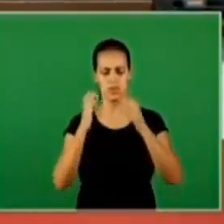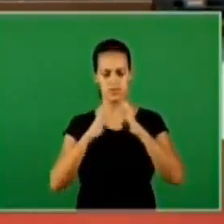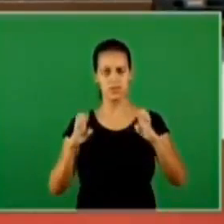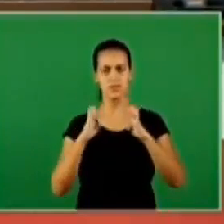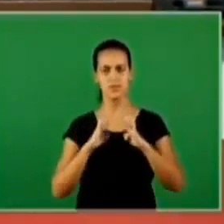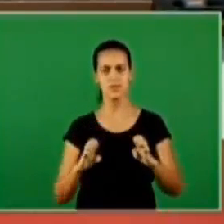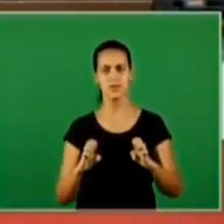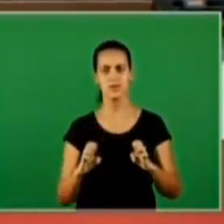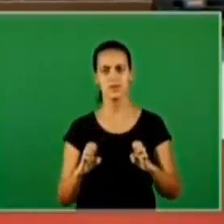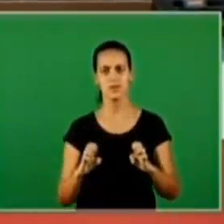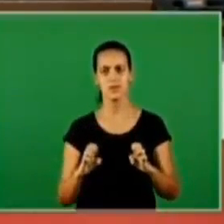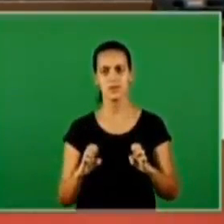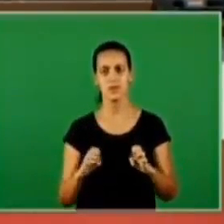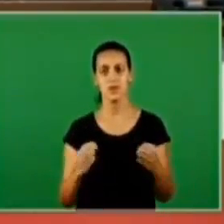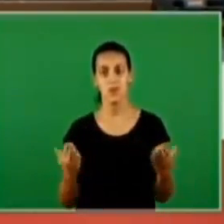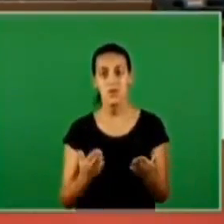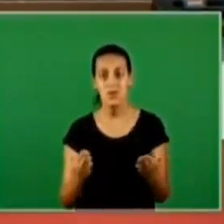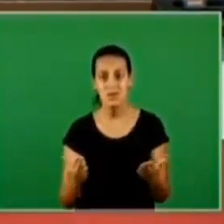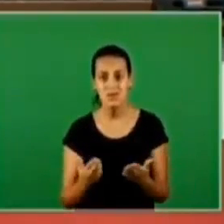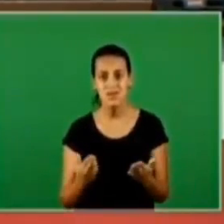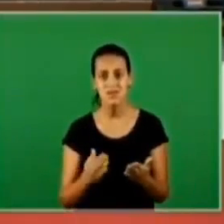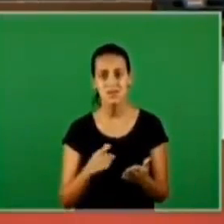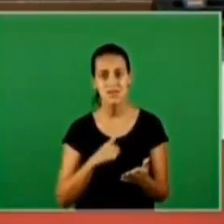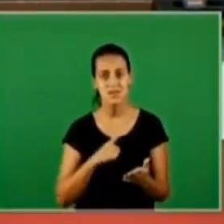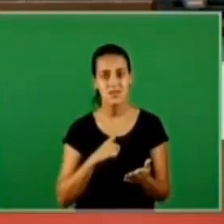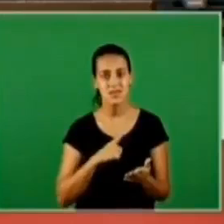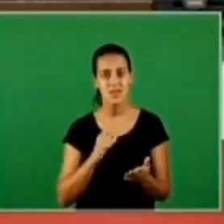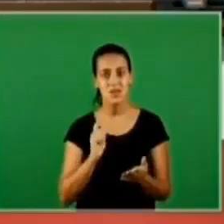today is that there is a gospel